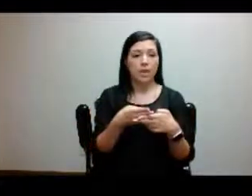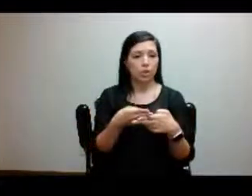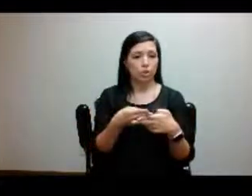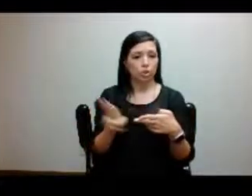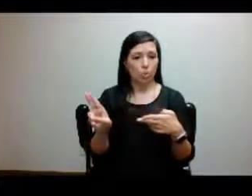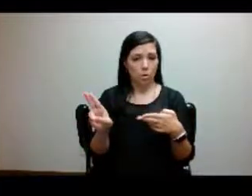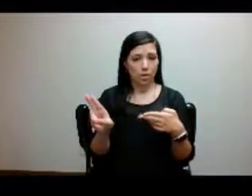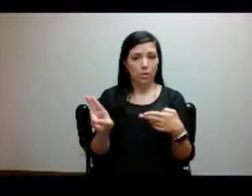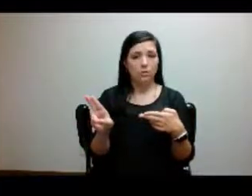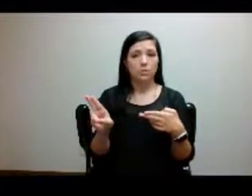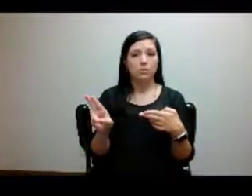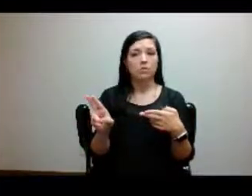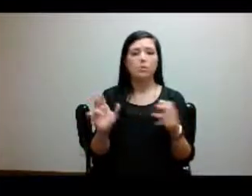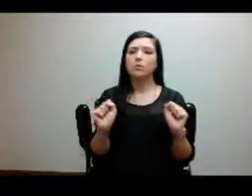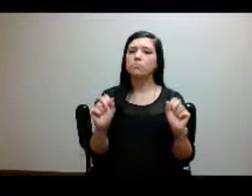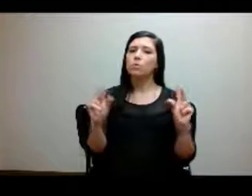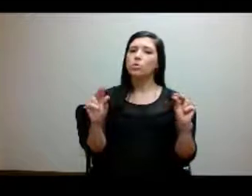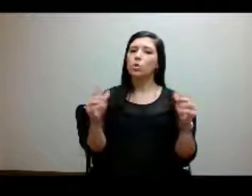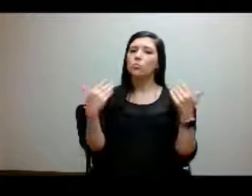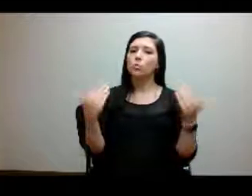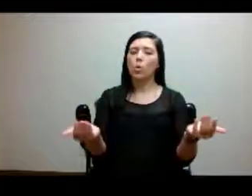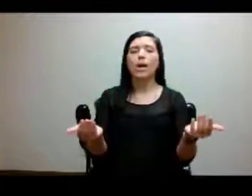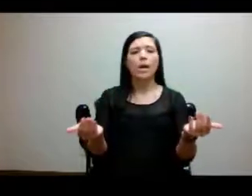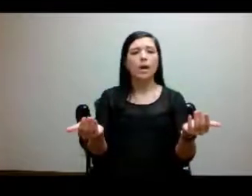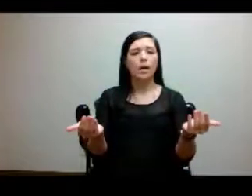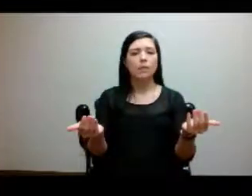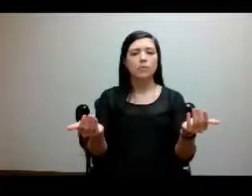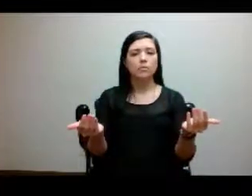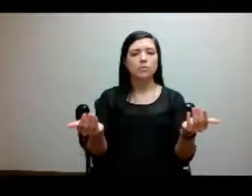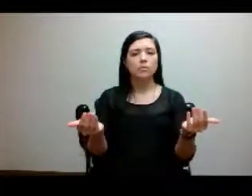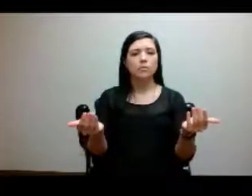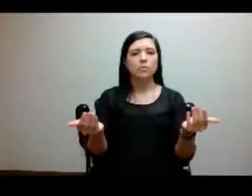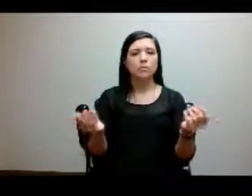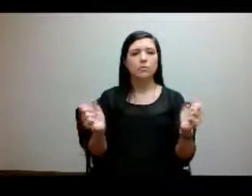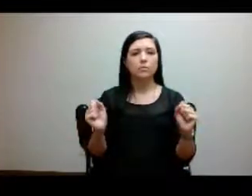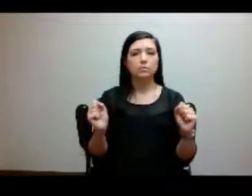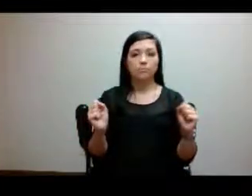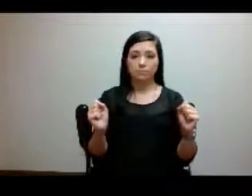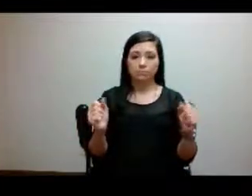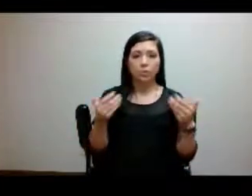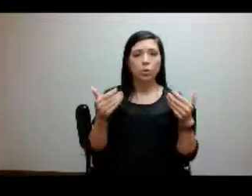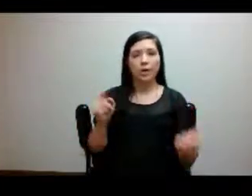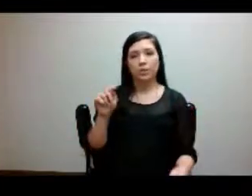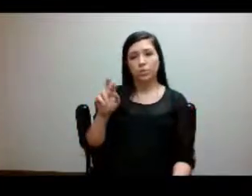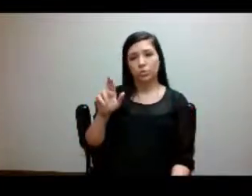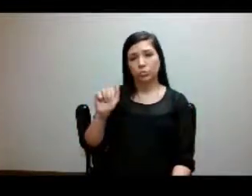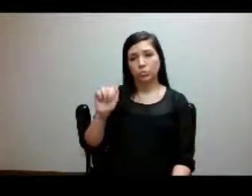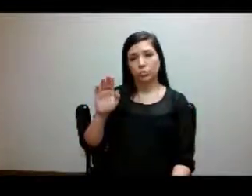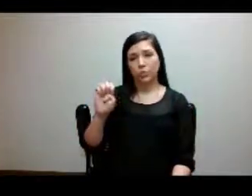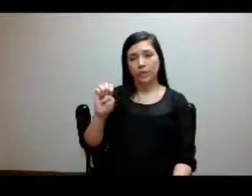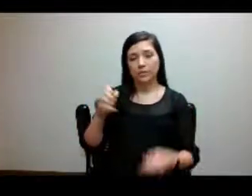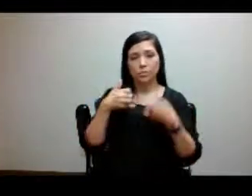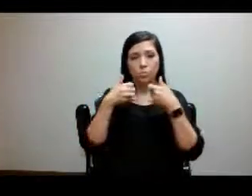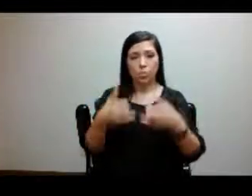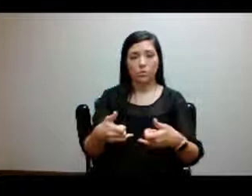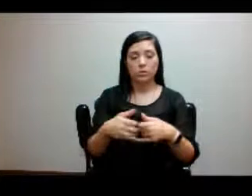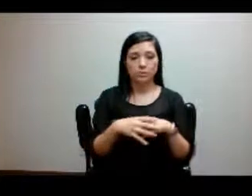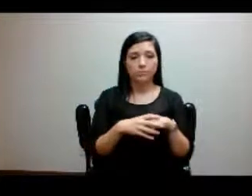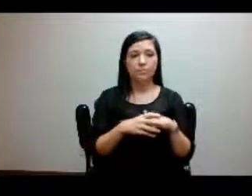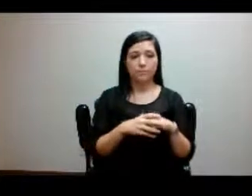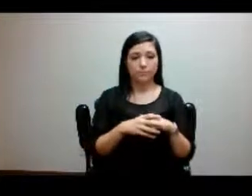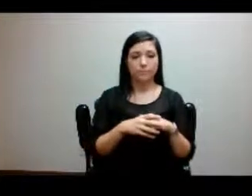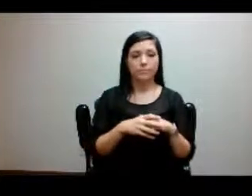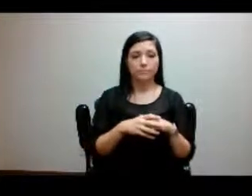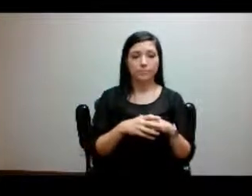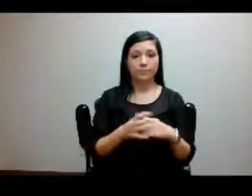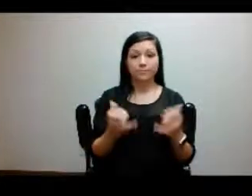short, no, we're going to jump right into, I think we're going to jump right into our TRACE Awards. And so